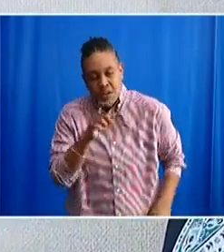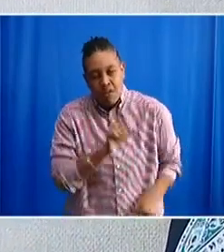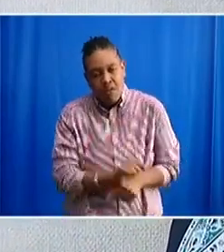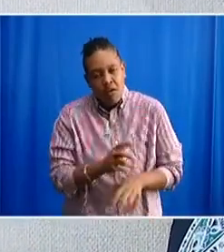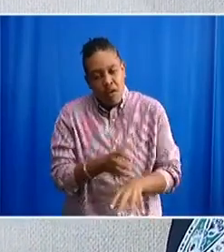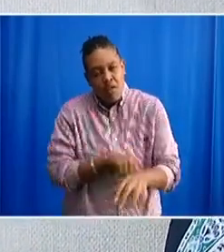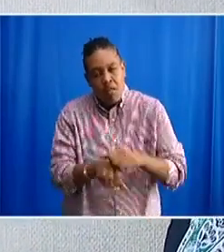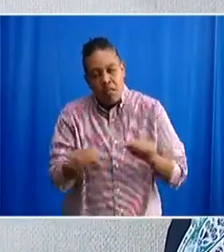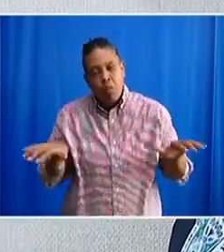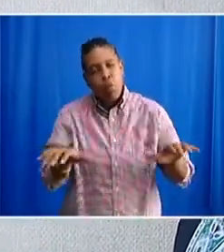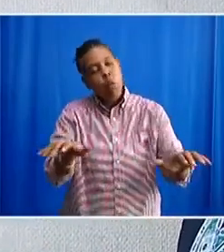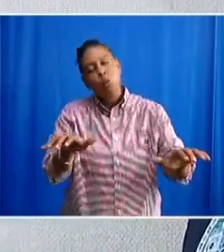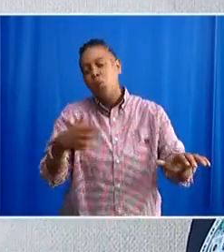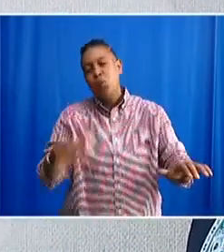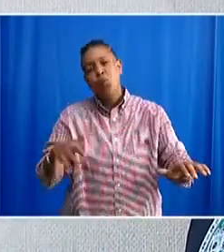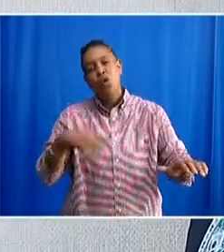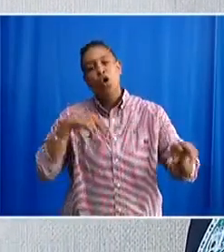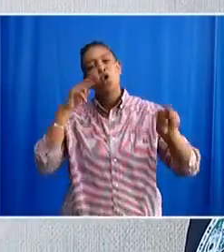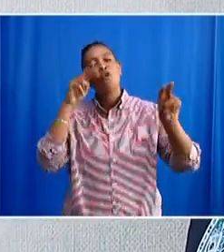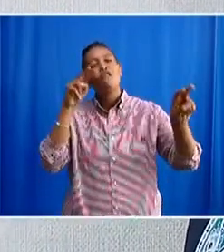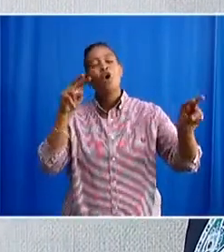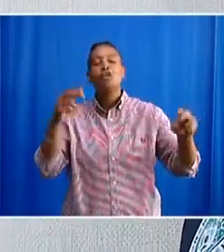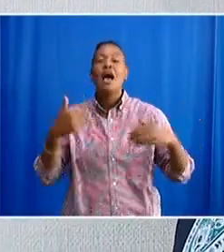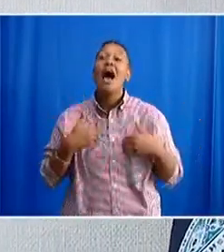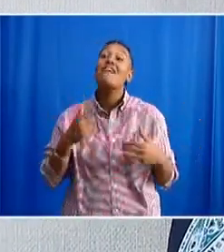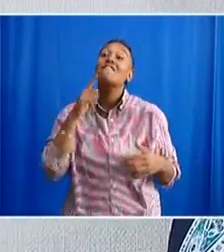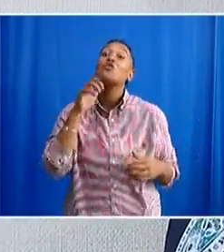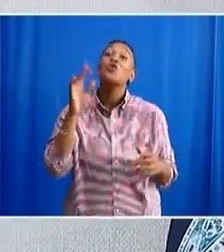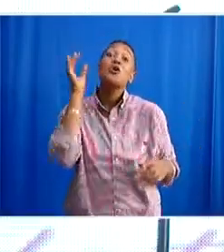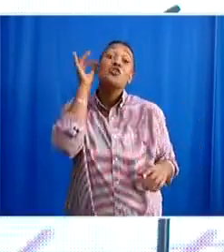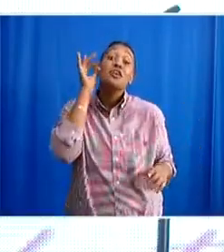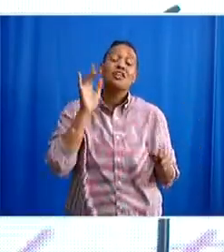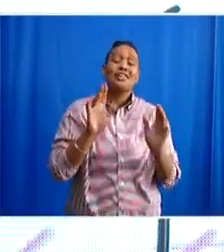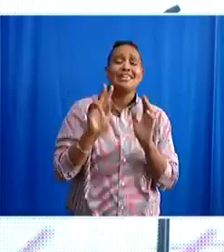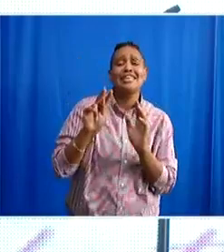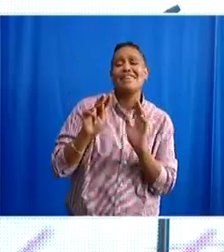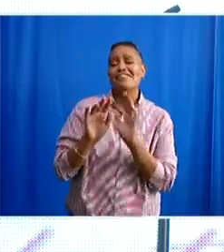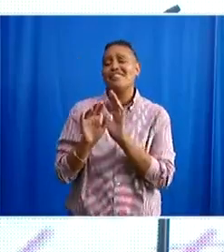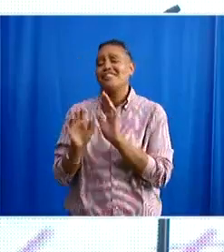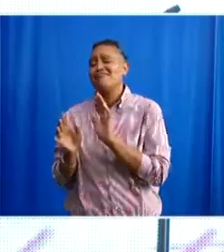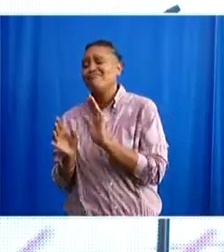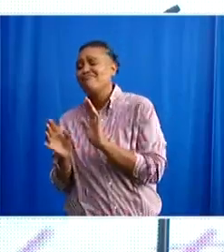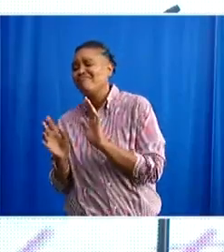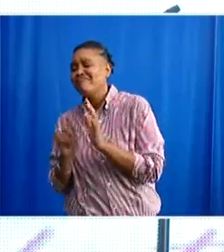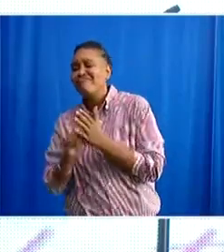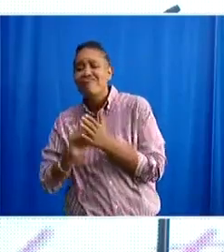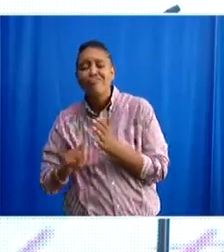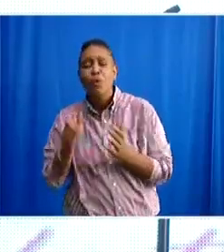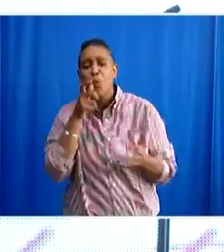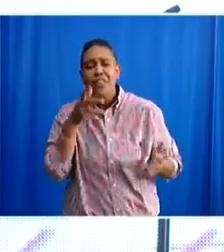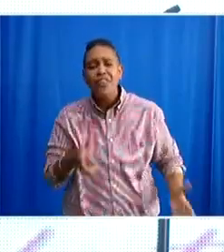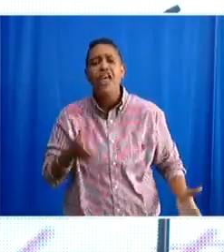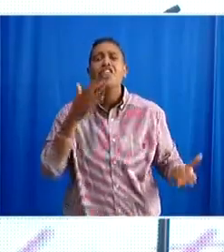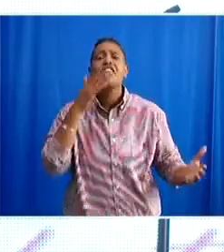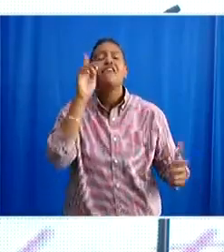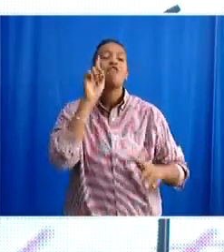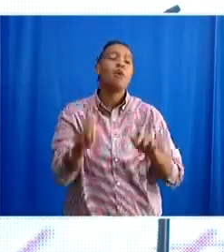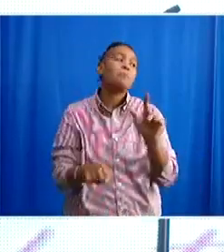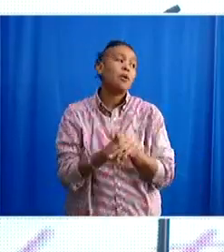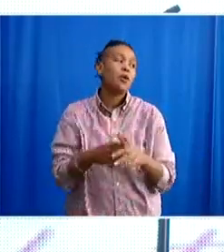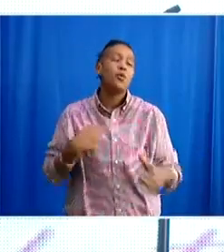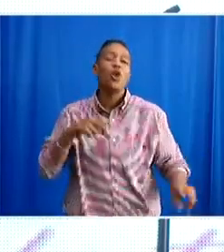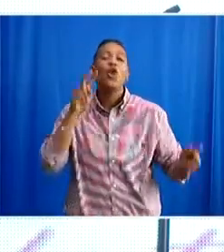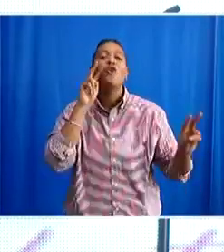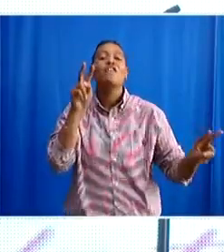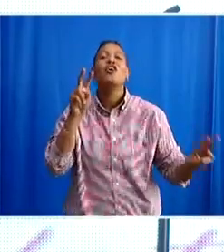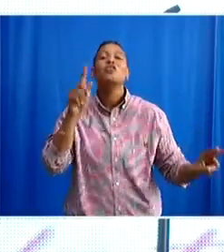look forward to having, and to the media too, who are here. Thank you for being here. We look forward to